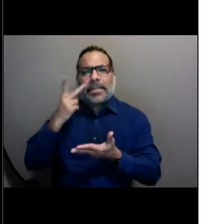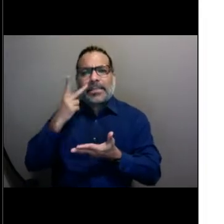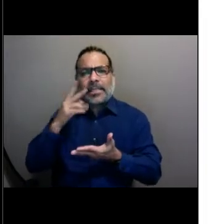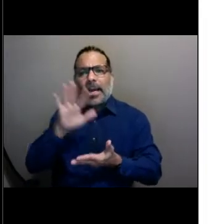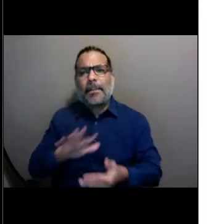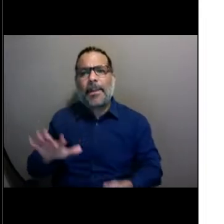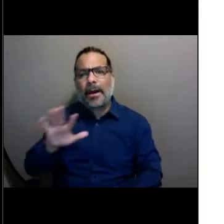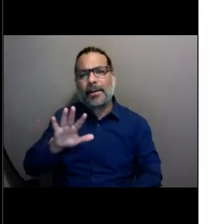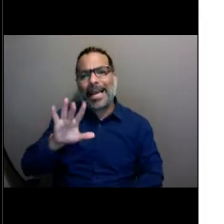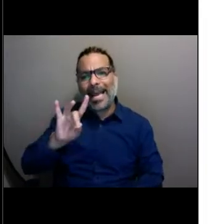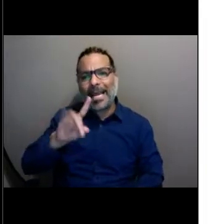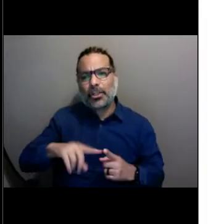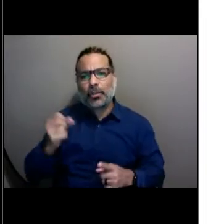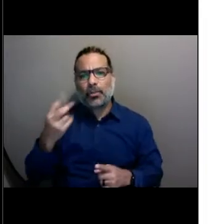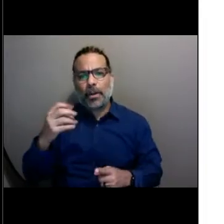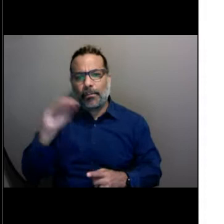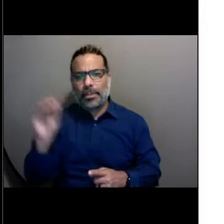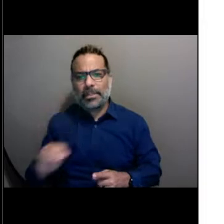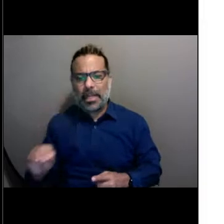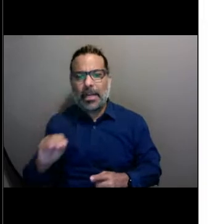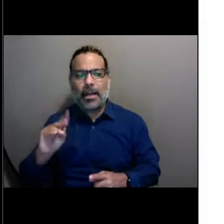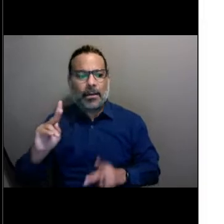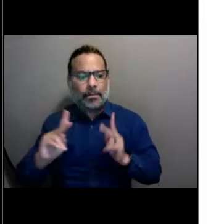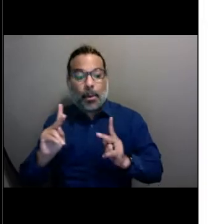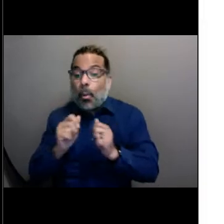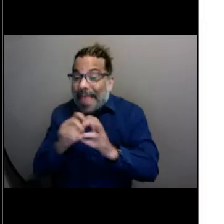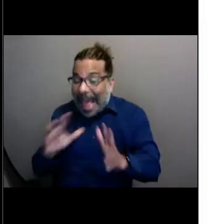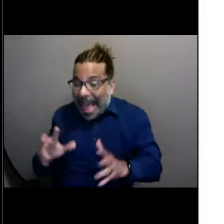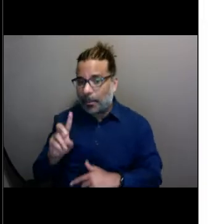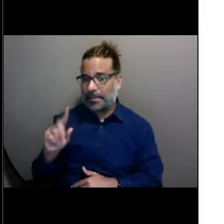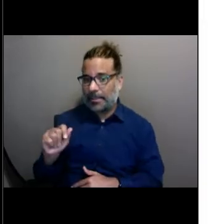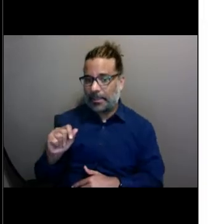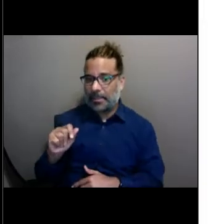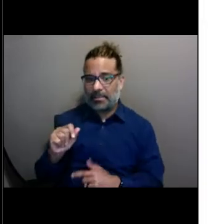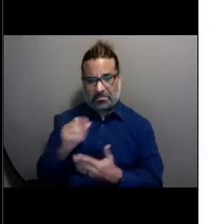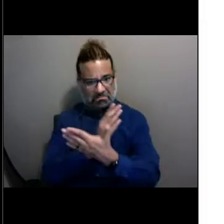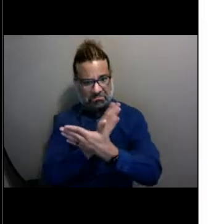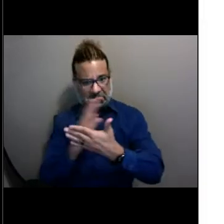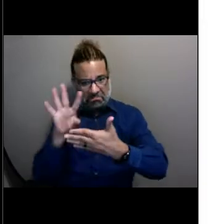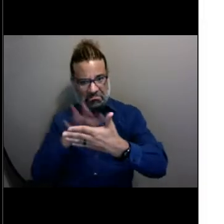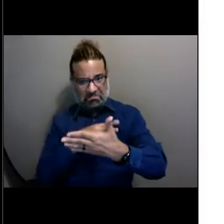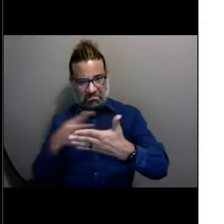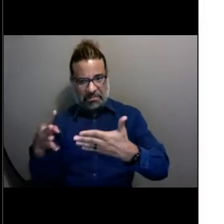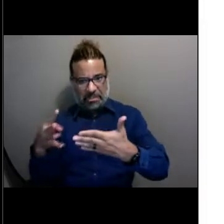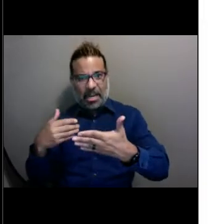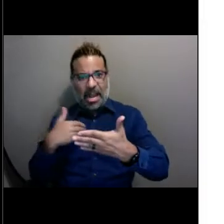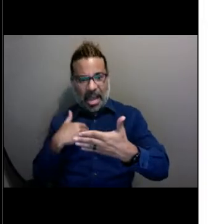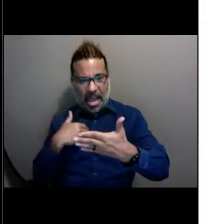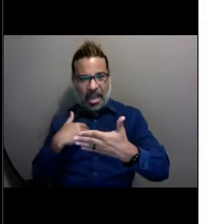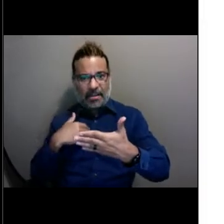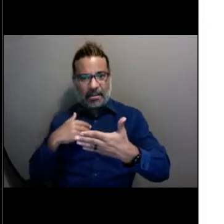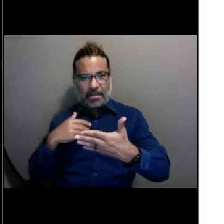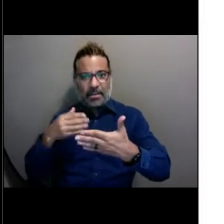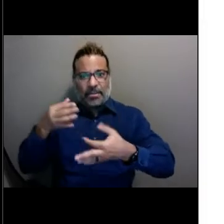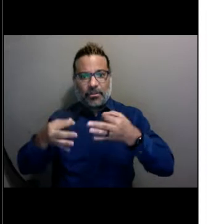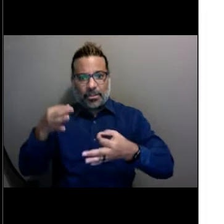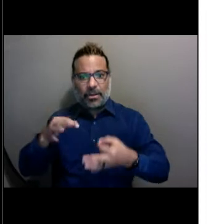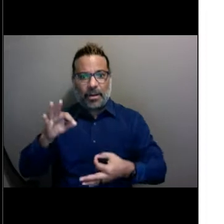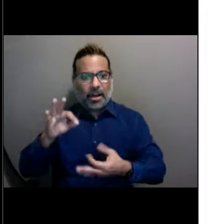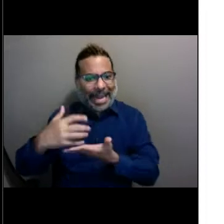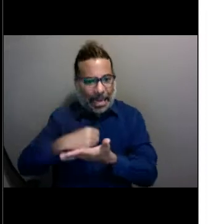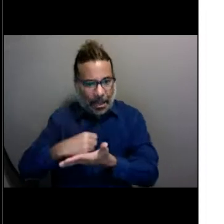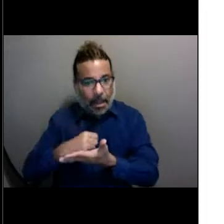to 12% of people without disabilities across cities have discretionary income. And when it